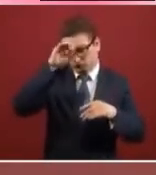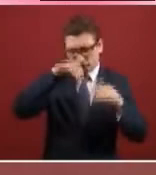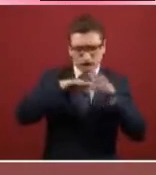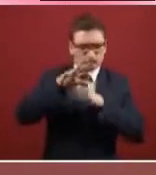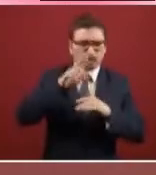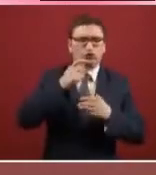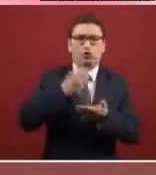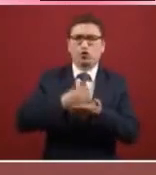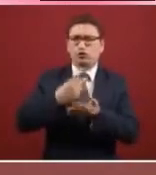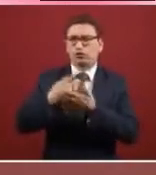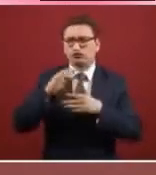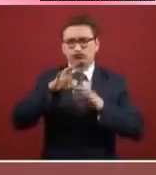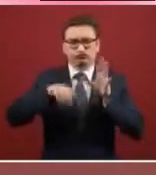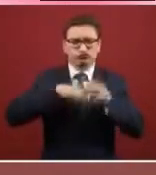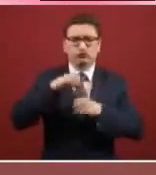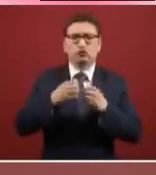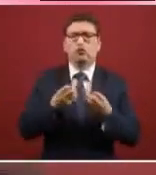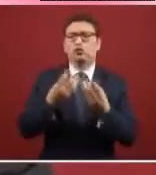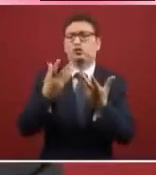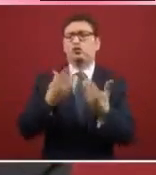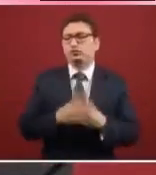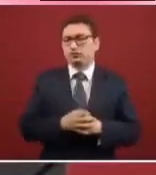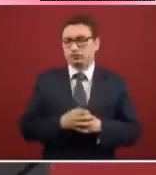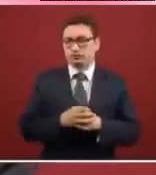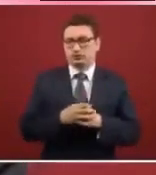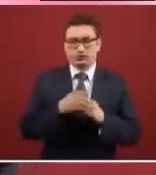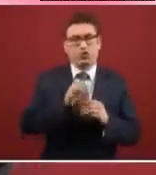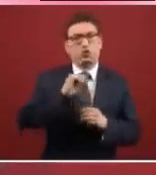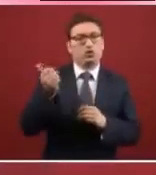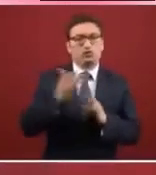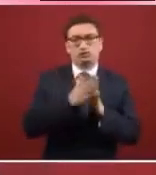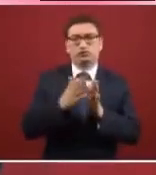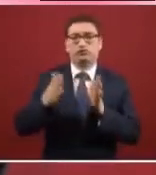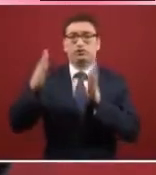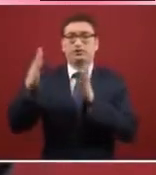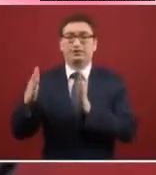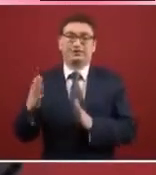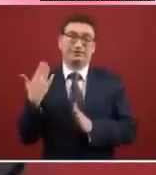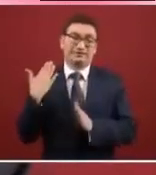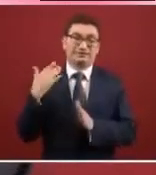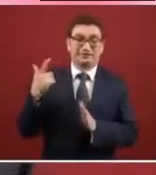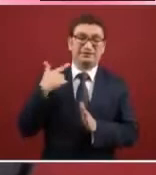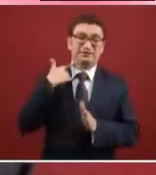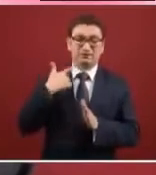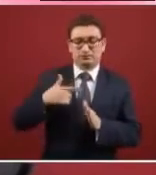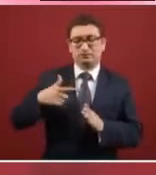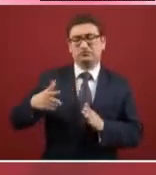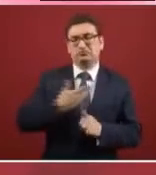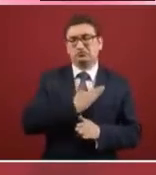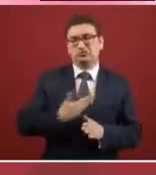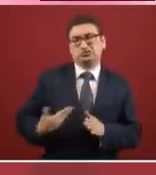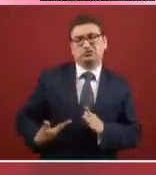time. And how much was extracted in the neoliberal period?